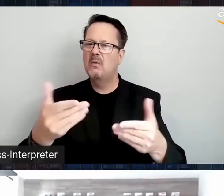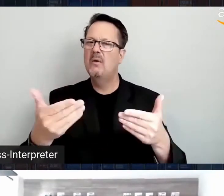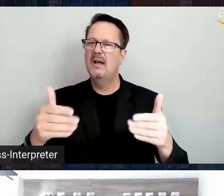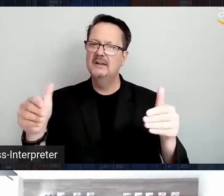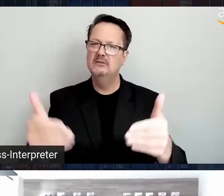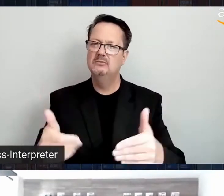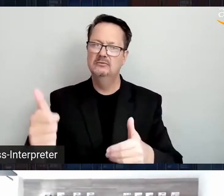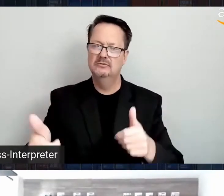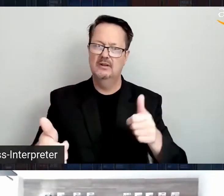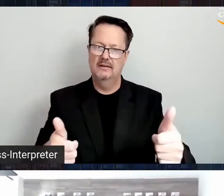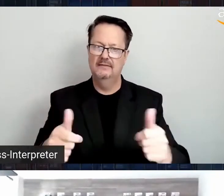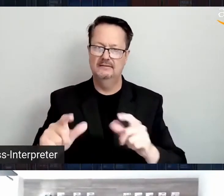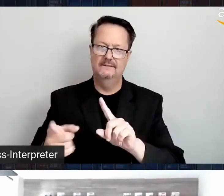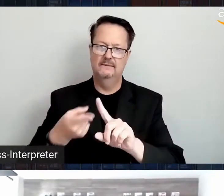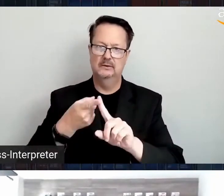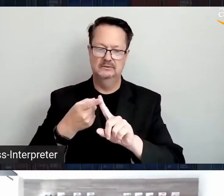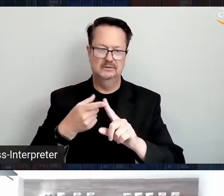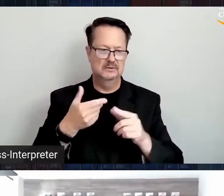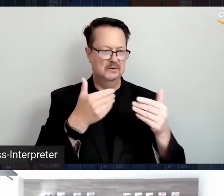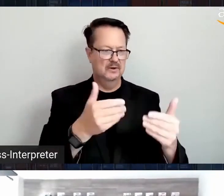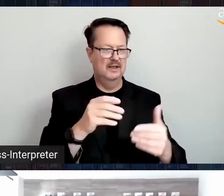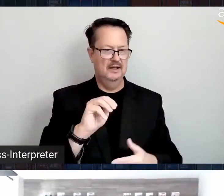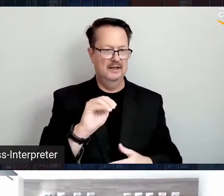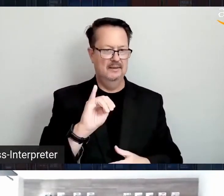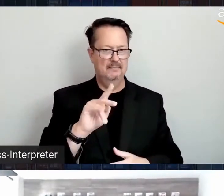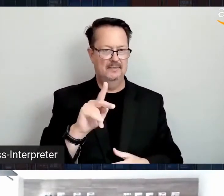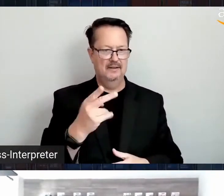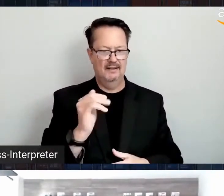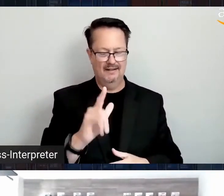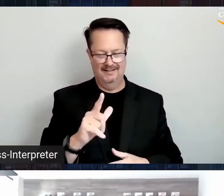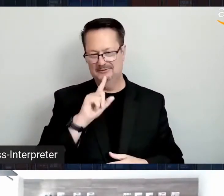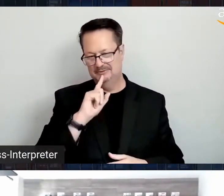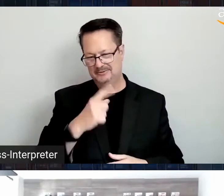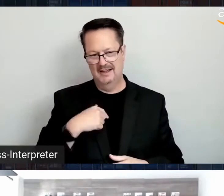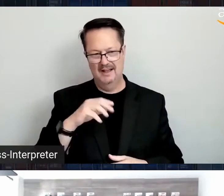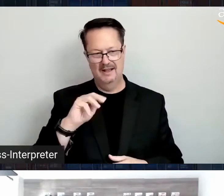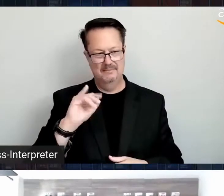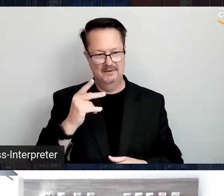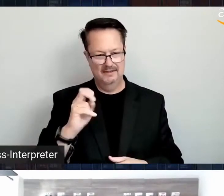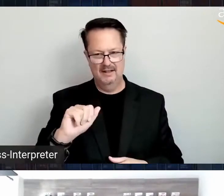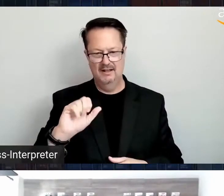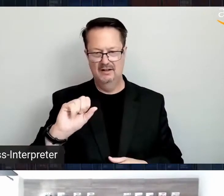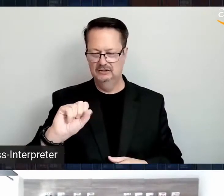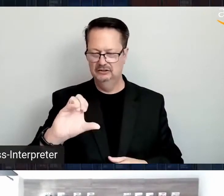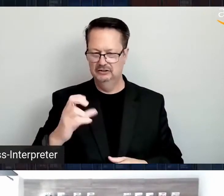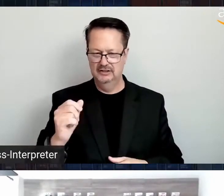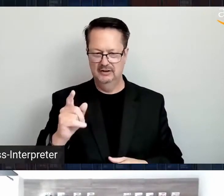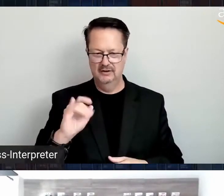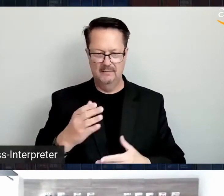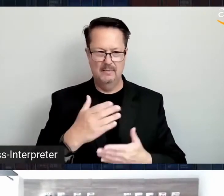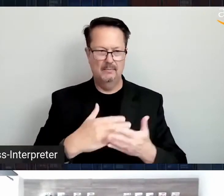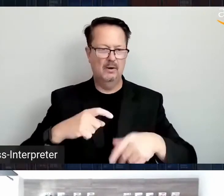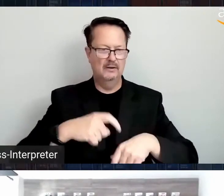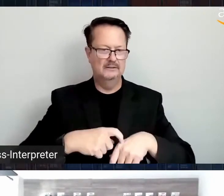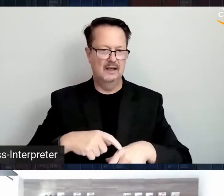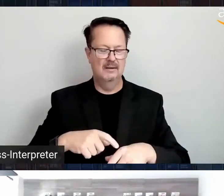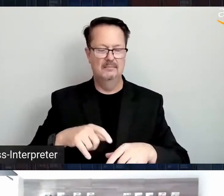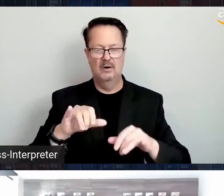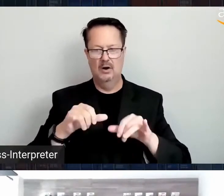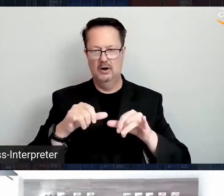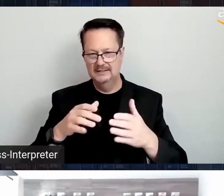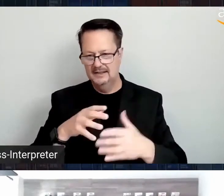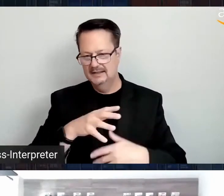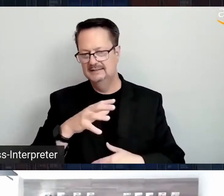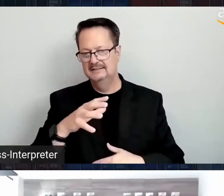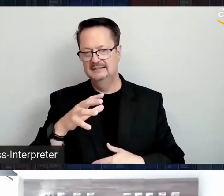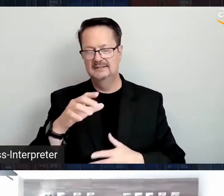first. Okay, go for it, Mikhail. Sure, I'm Mikhail Shapirov. I'm a partner solutions architect. I'm a container specialist. I work